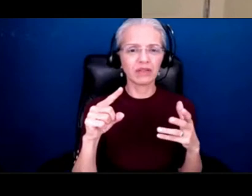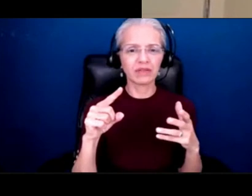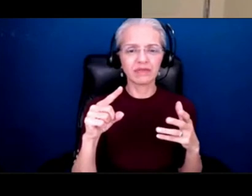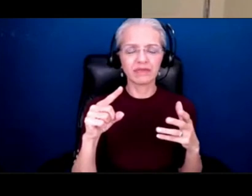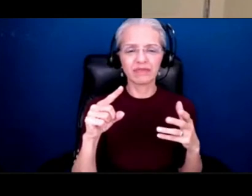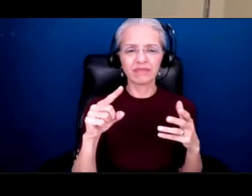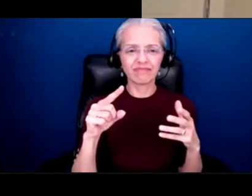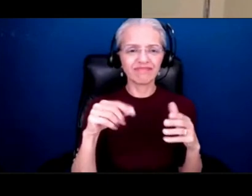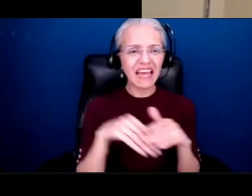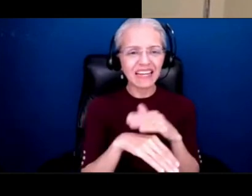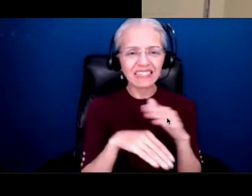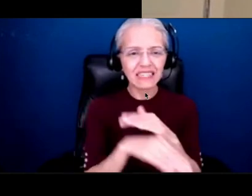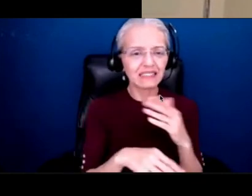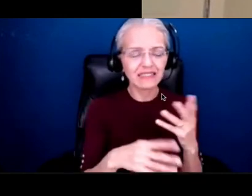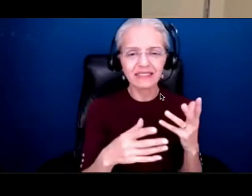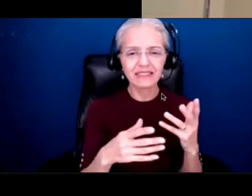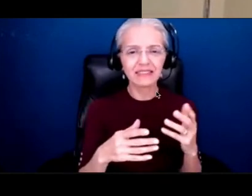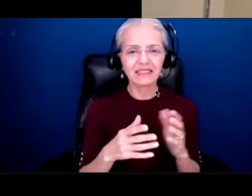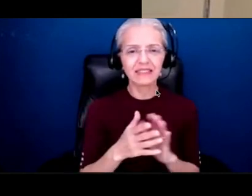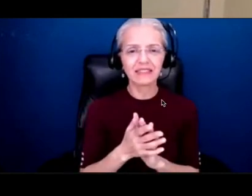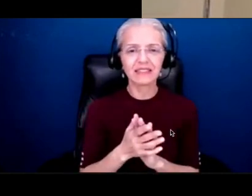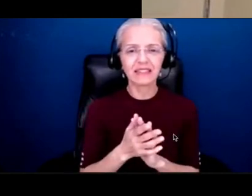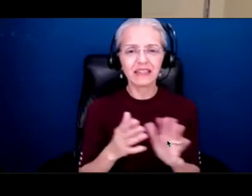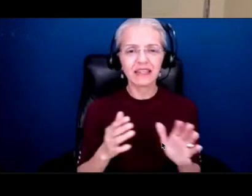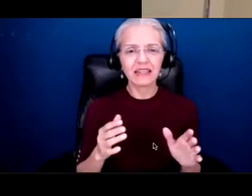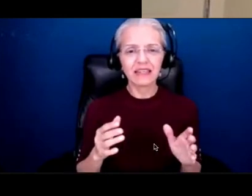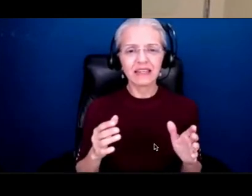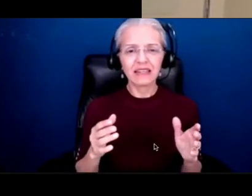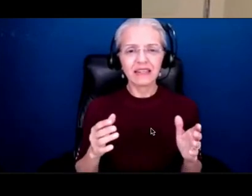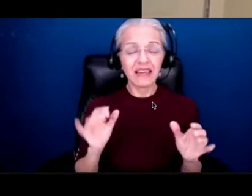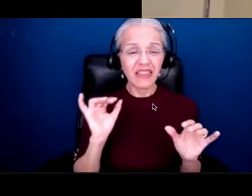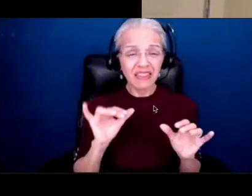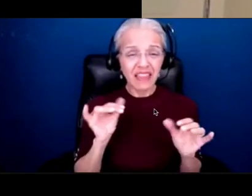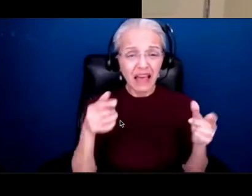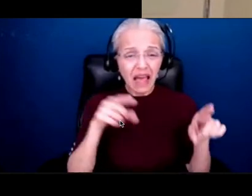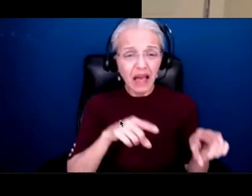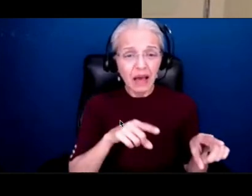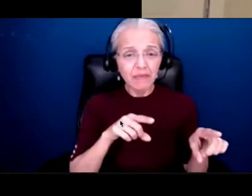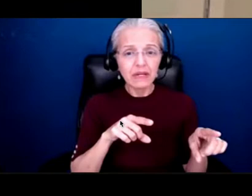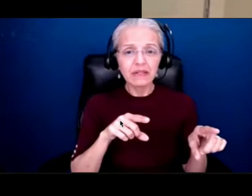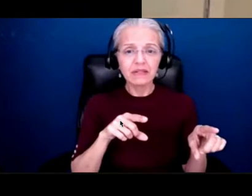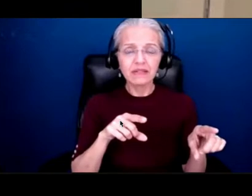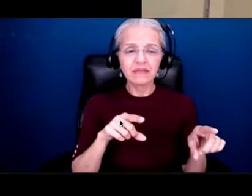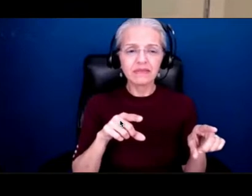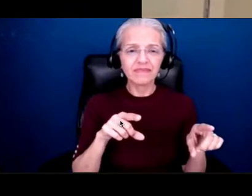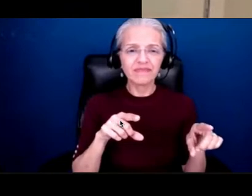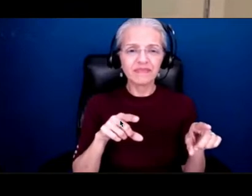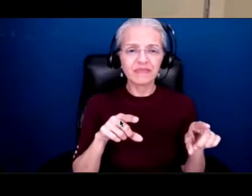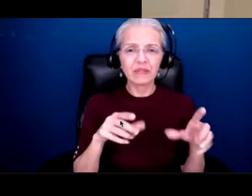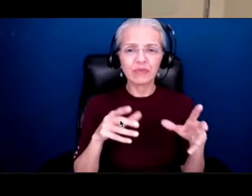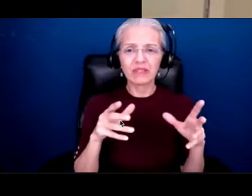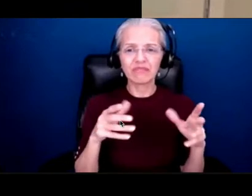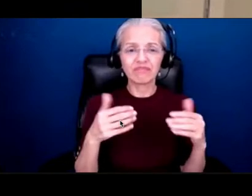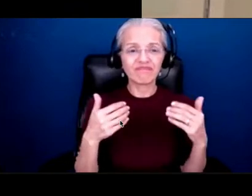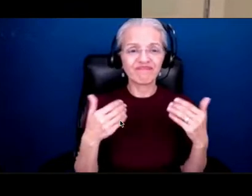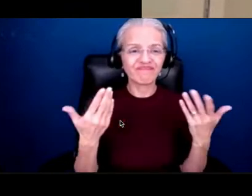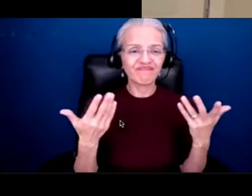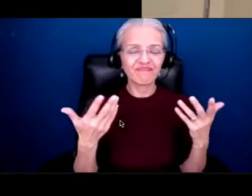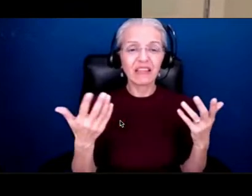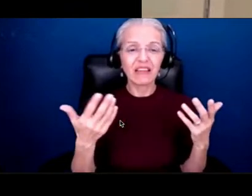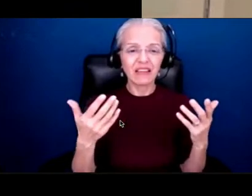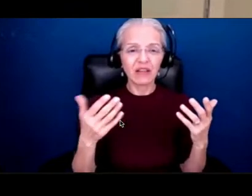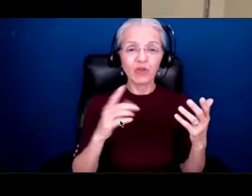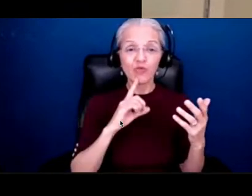work. And none of that was had to be a huge battle, right? For access